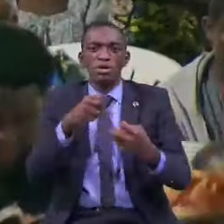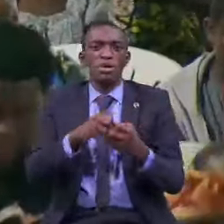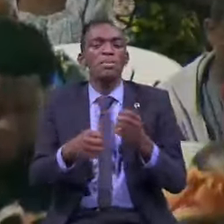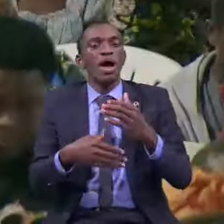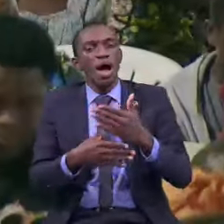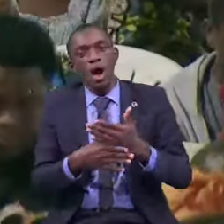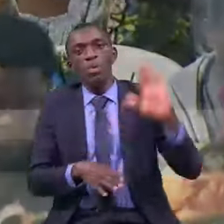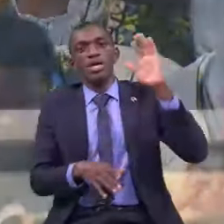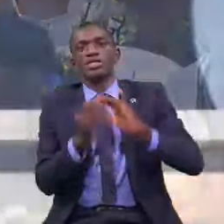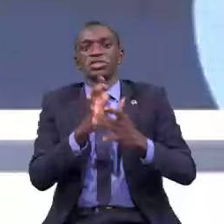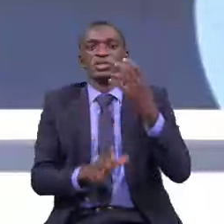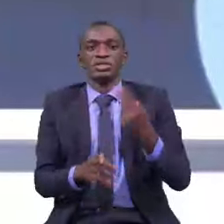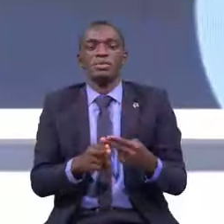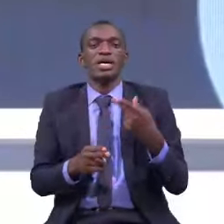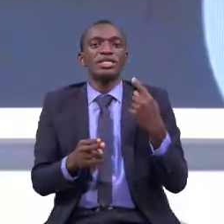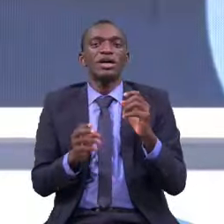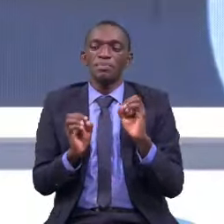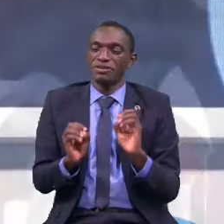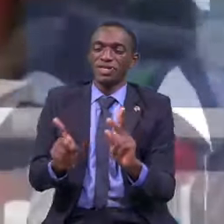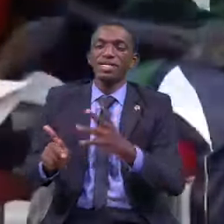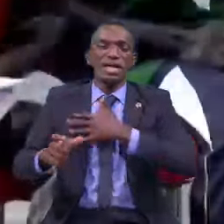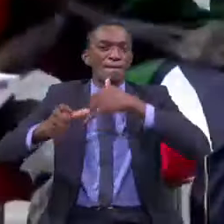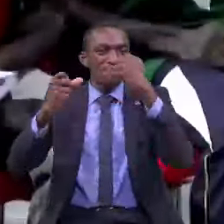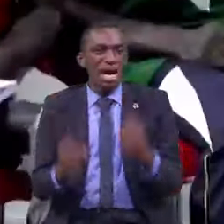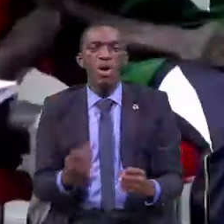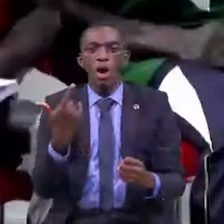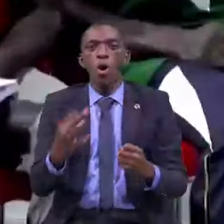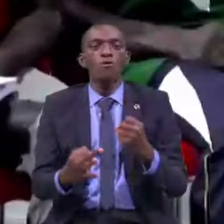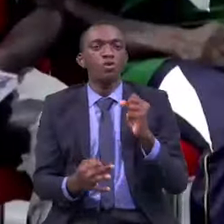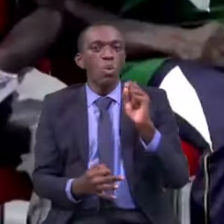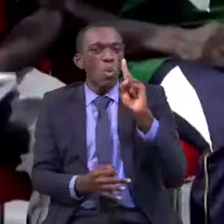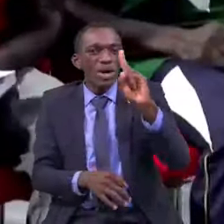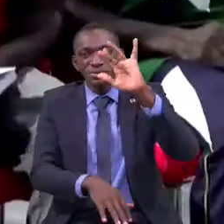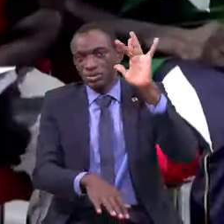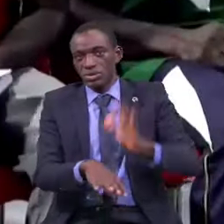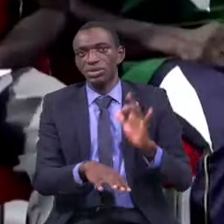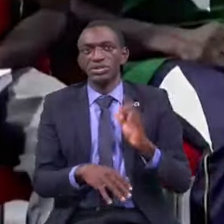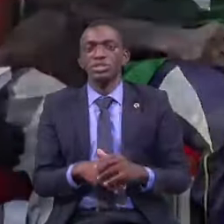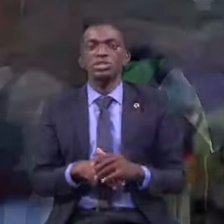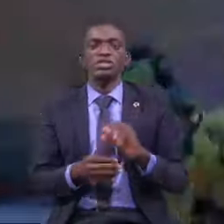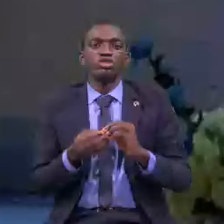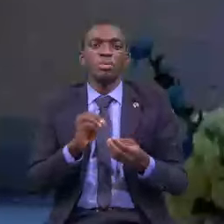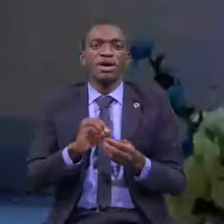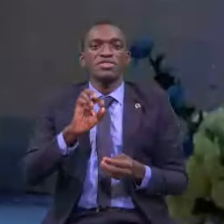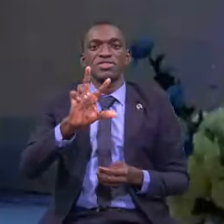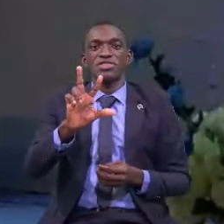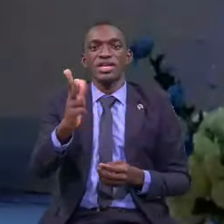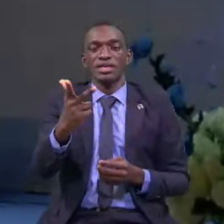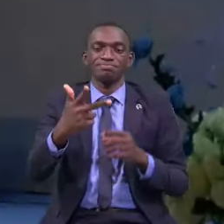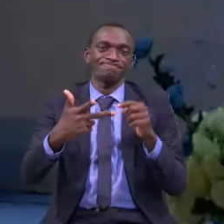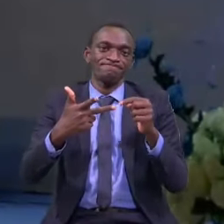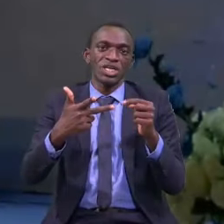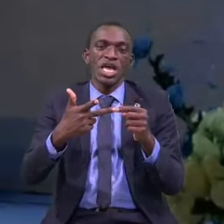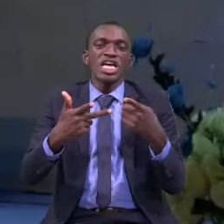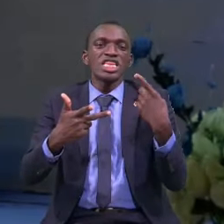privilege and the power of a single touch. Number three is the perfection of